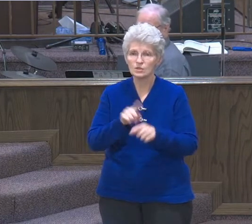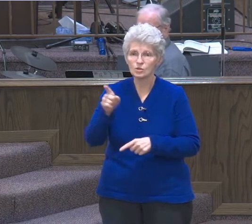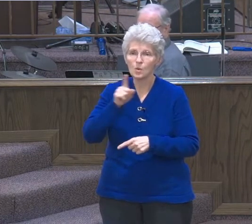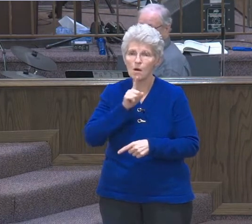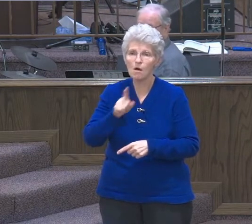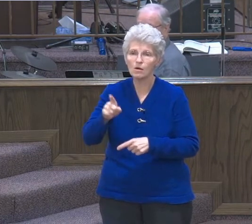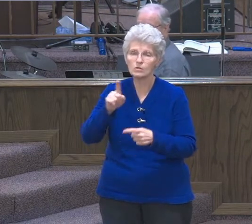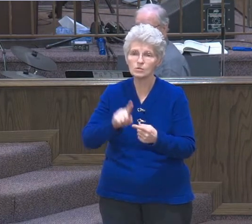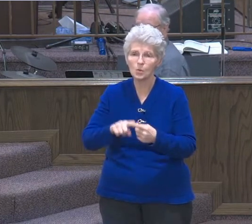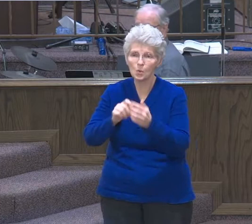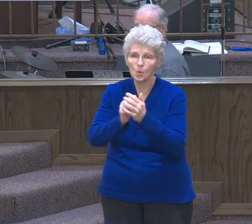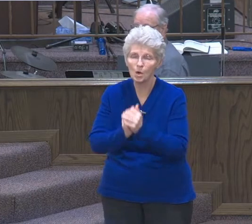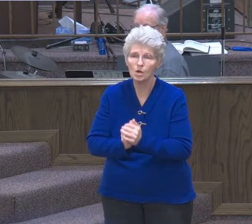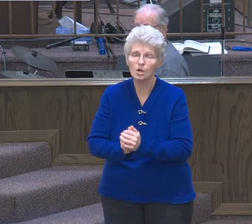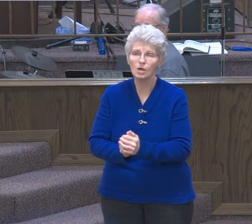just as you are to